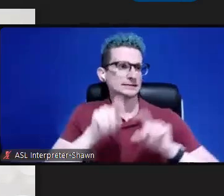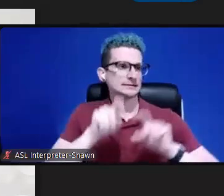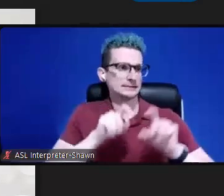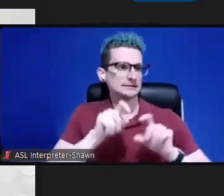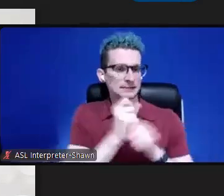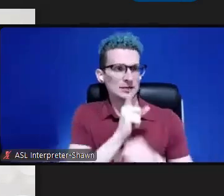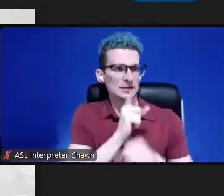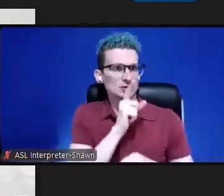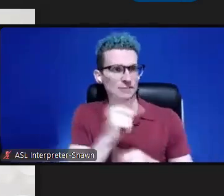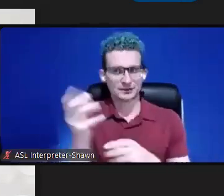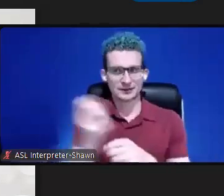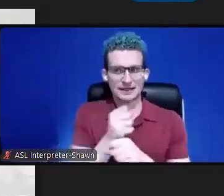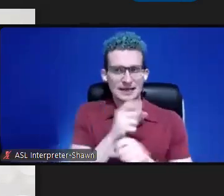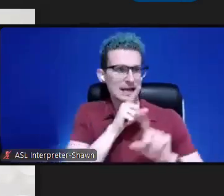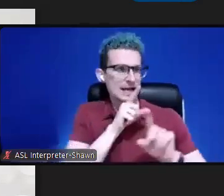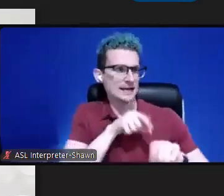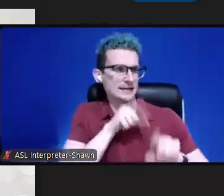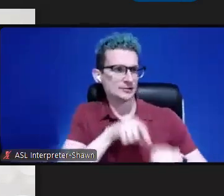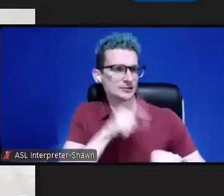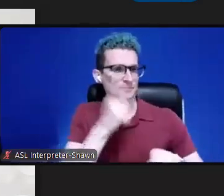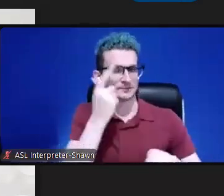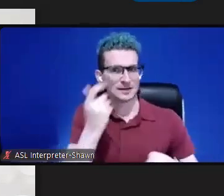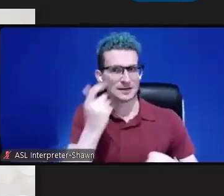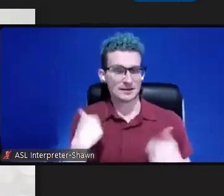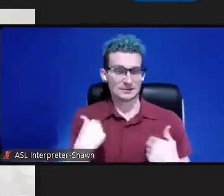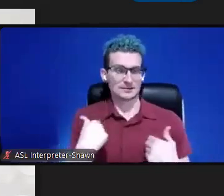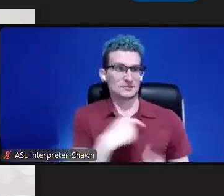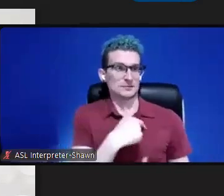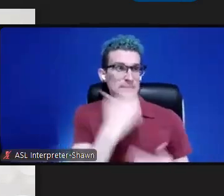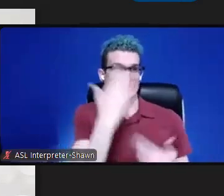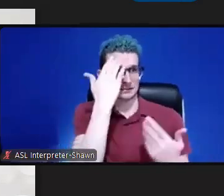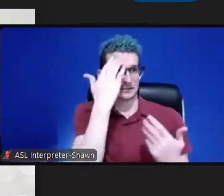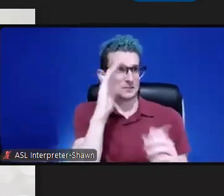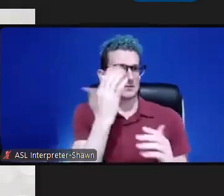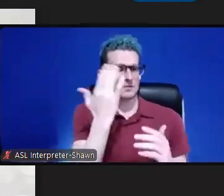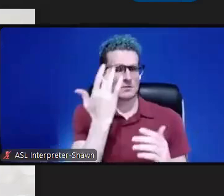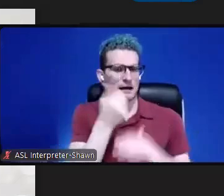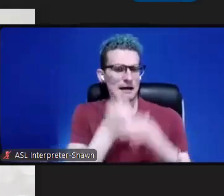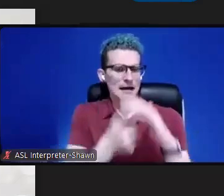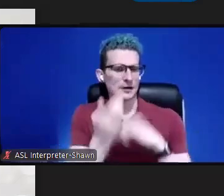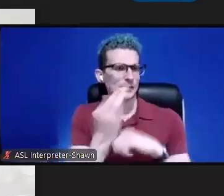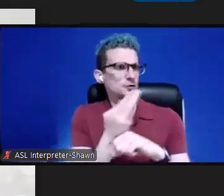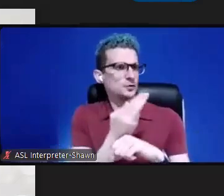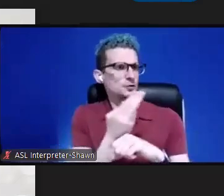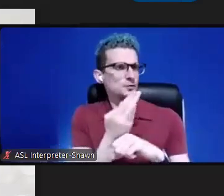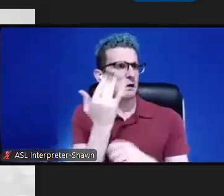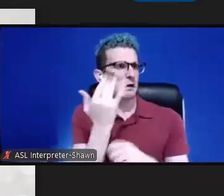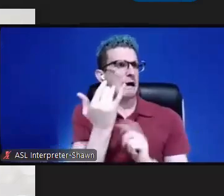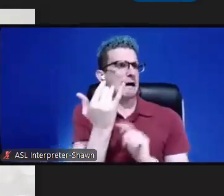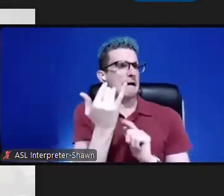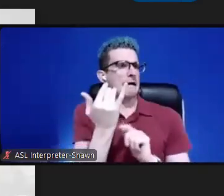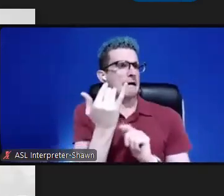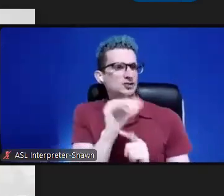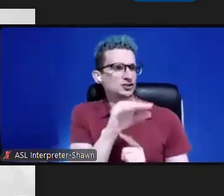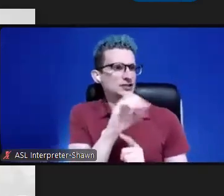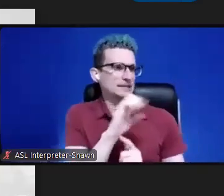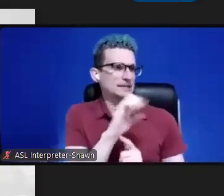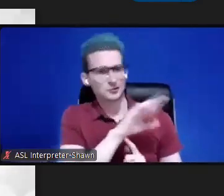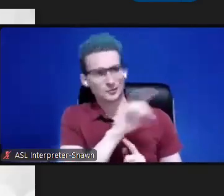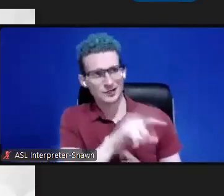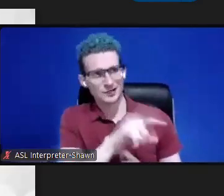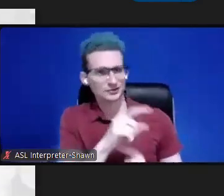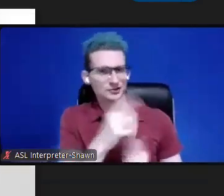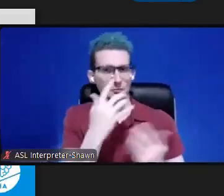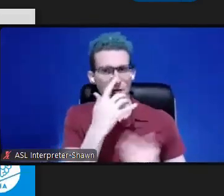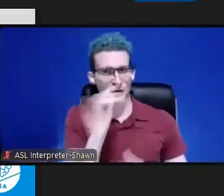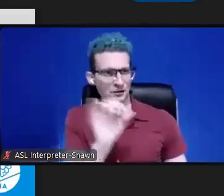get some answers as to, because we don't know if it was underutilized. Why was it underutilized? That was what Jamie asked. What did that look like? So